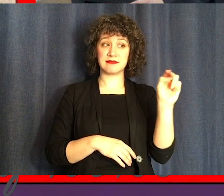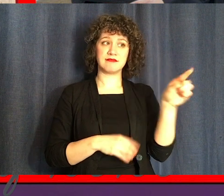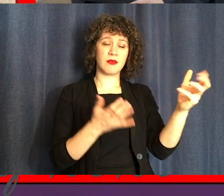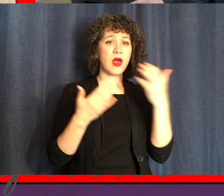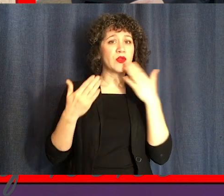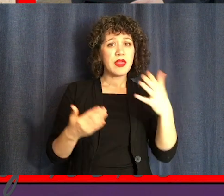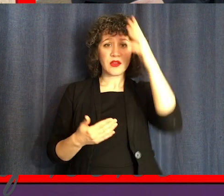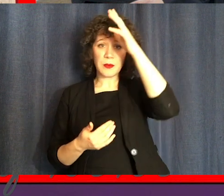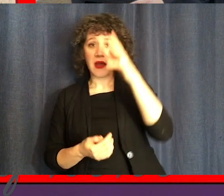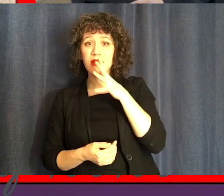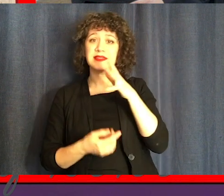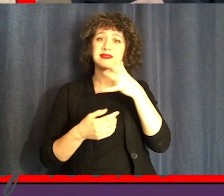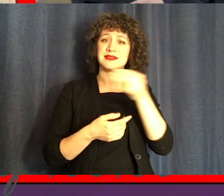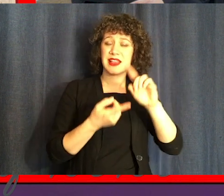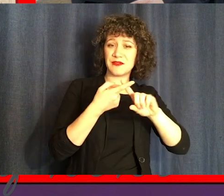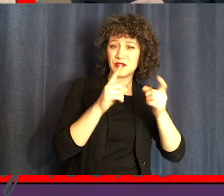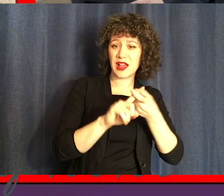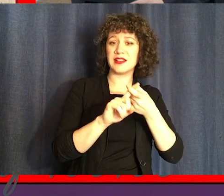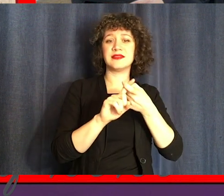her grow to be the person she is today.